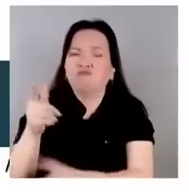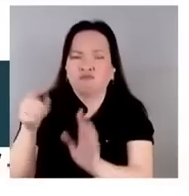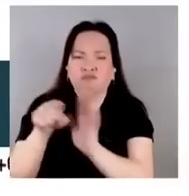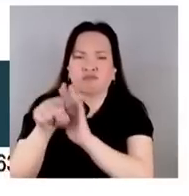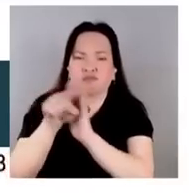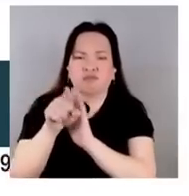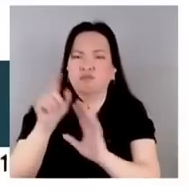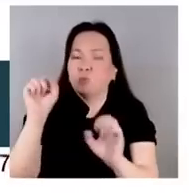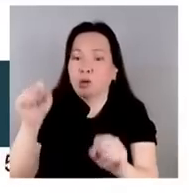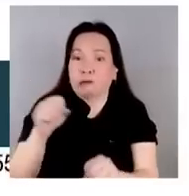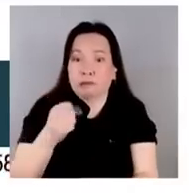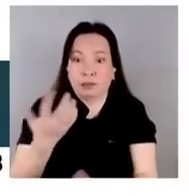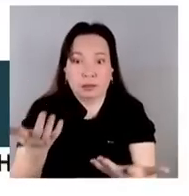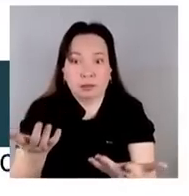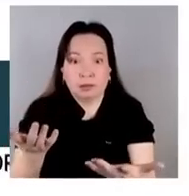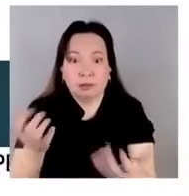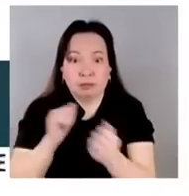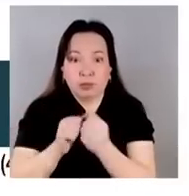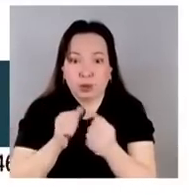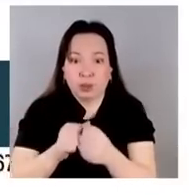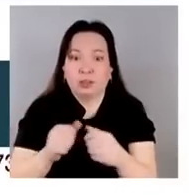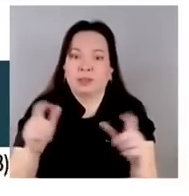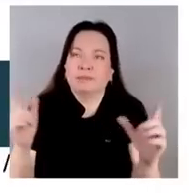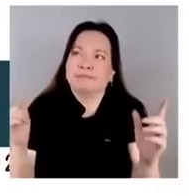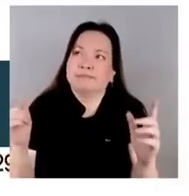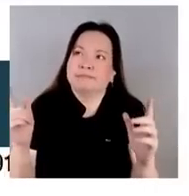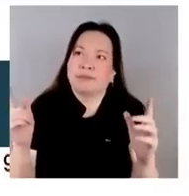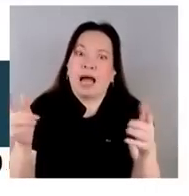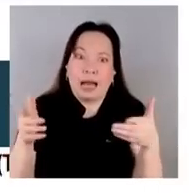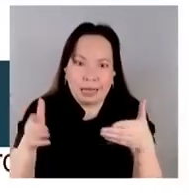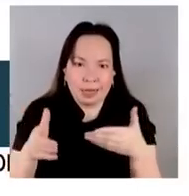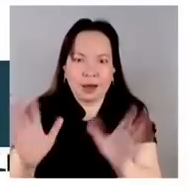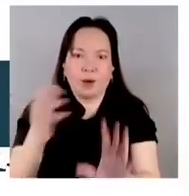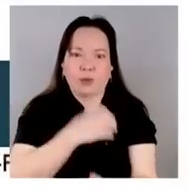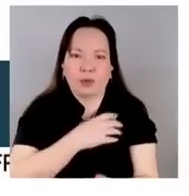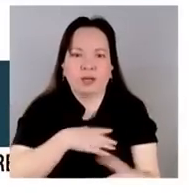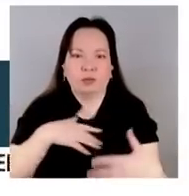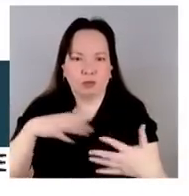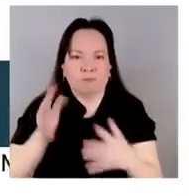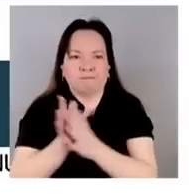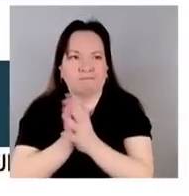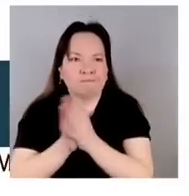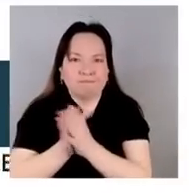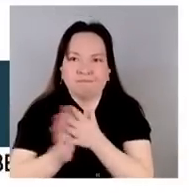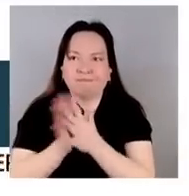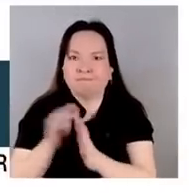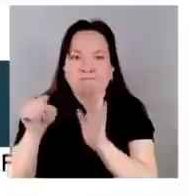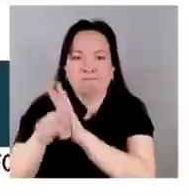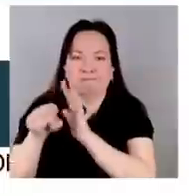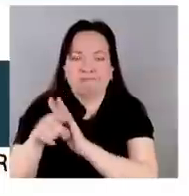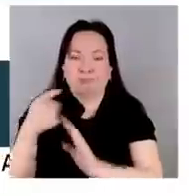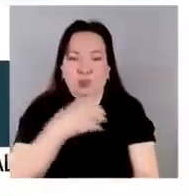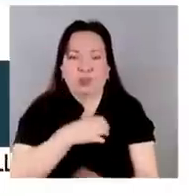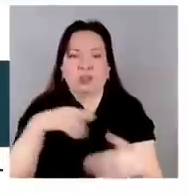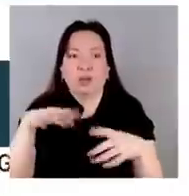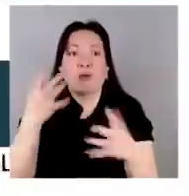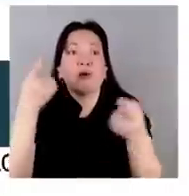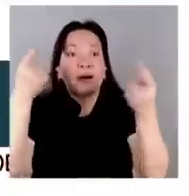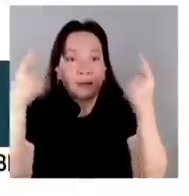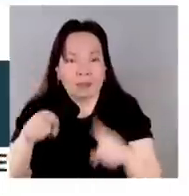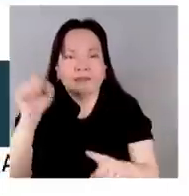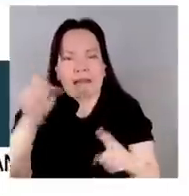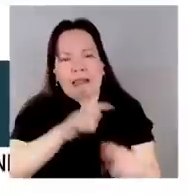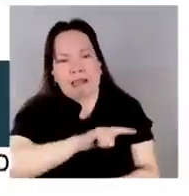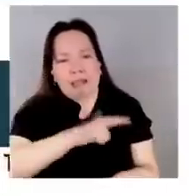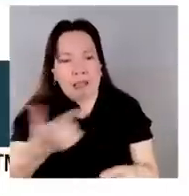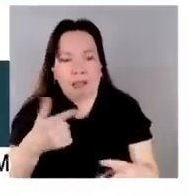activity, it gives a license to the police to kill drug suspects. Mm. And that's been the problem here. And that's why we've had thousands of killings and why there